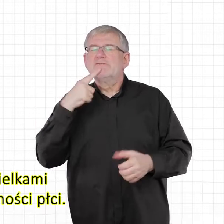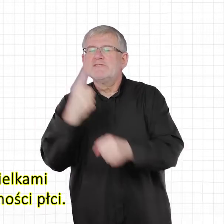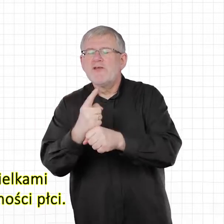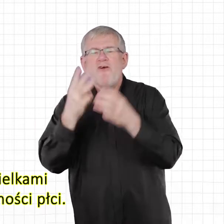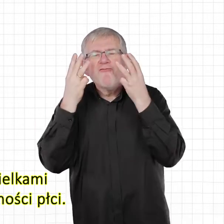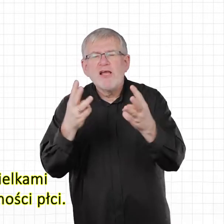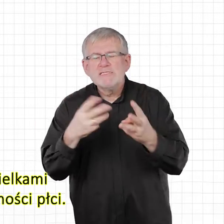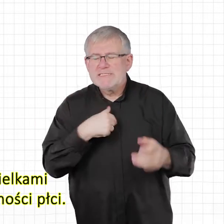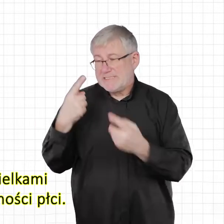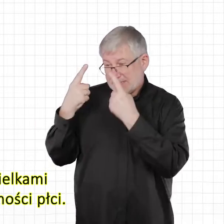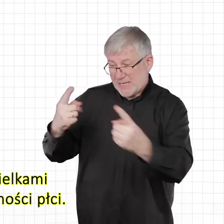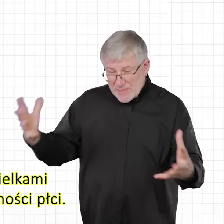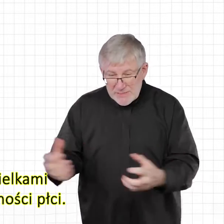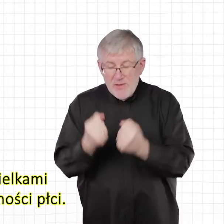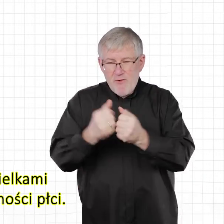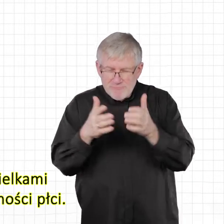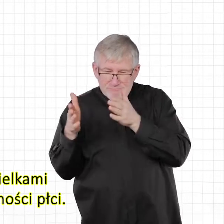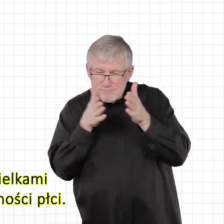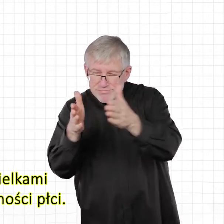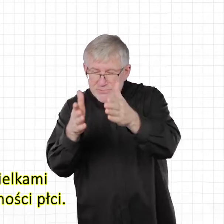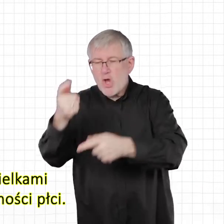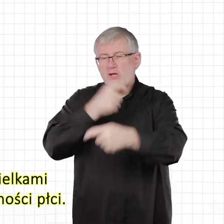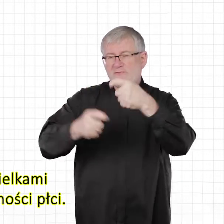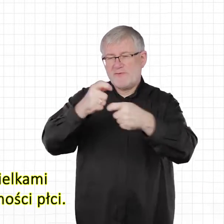so into the gender